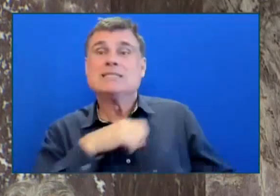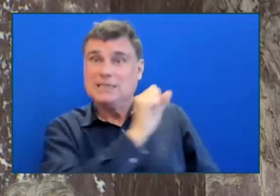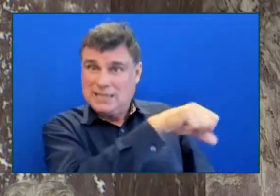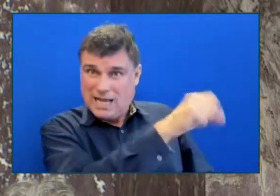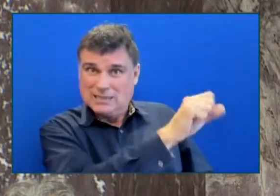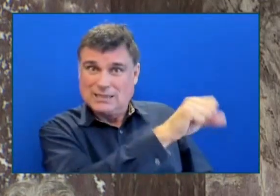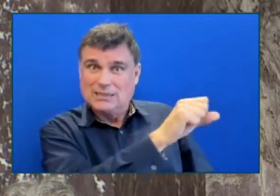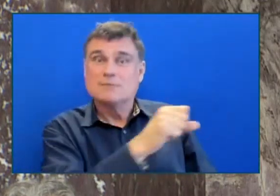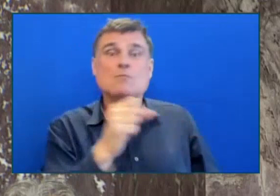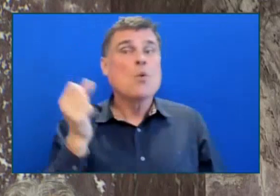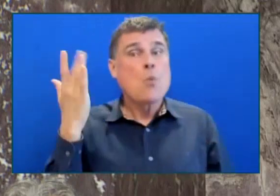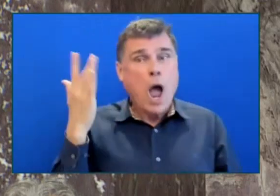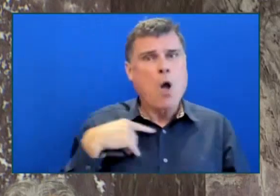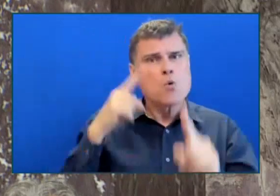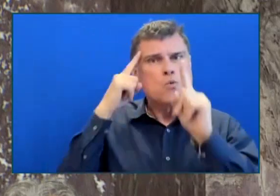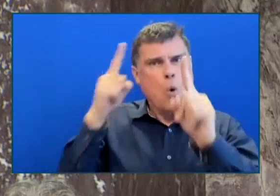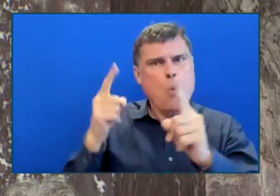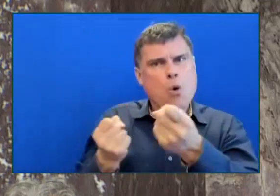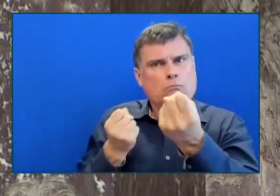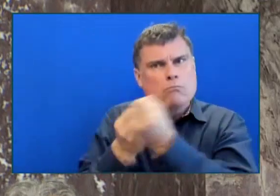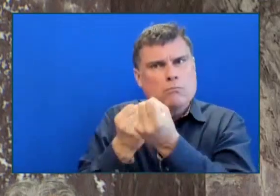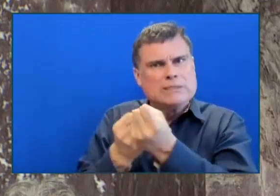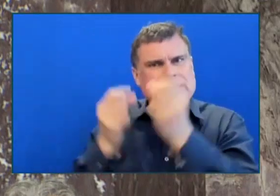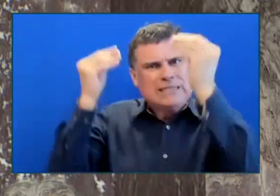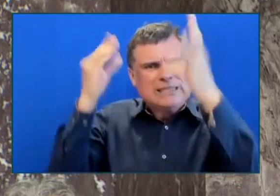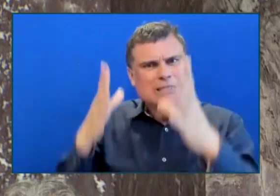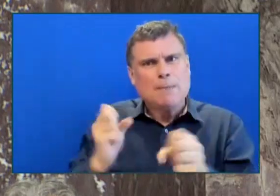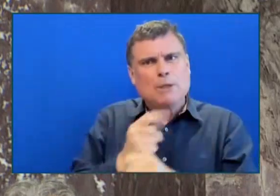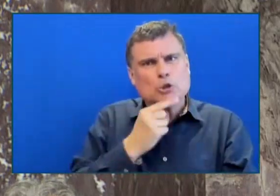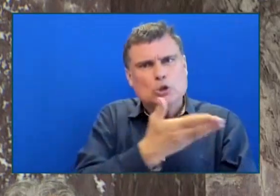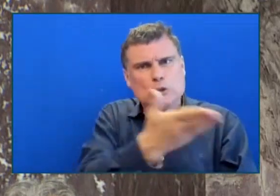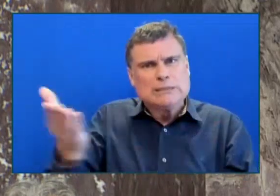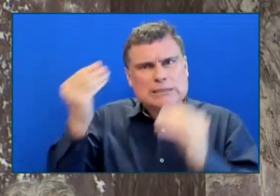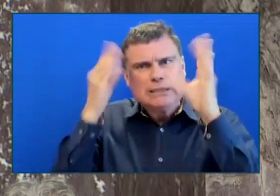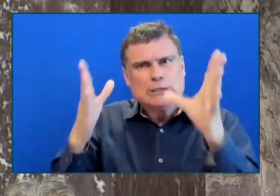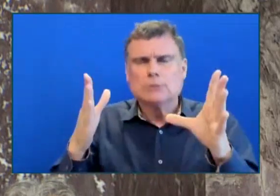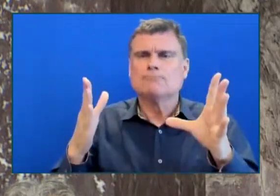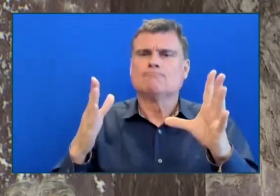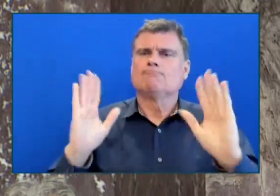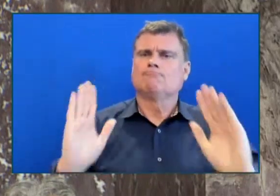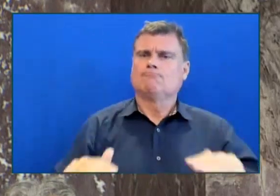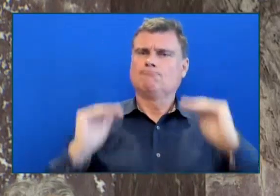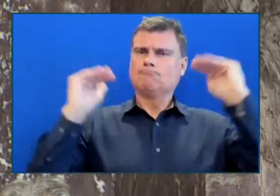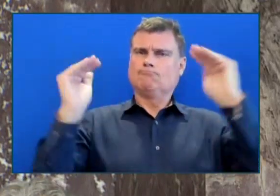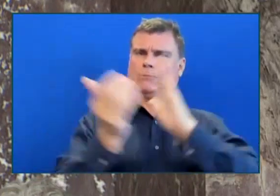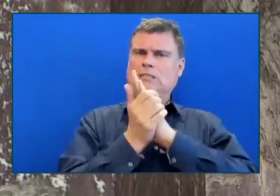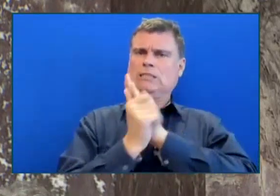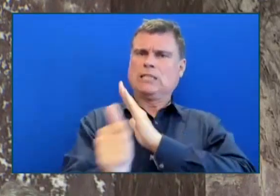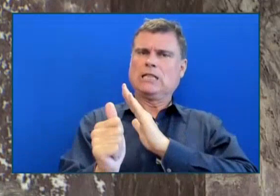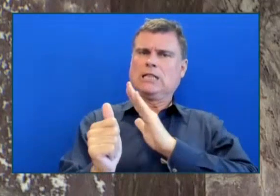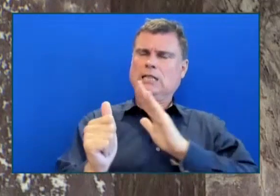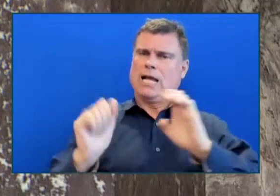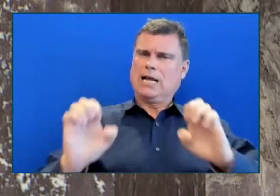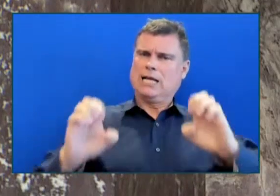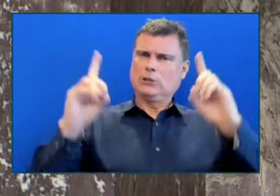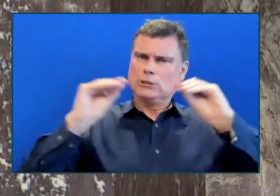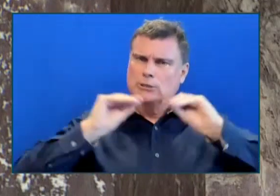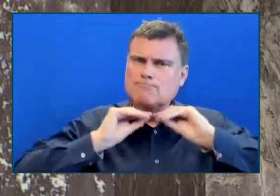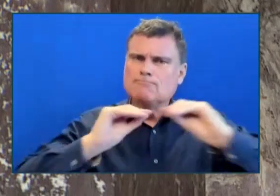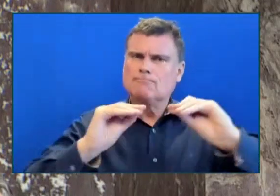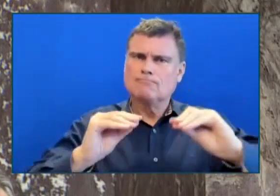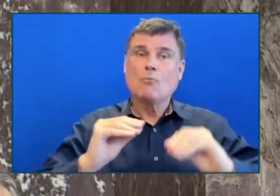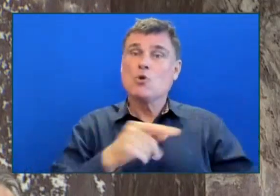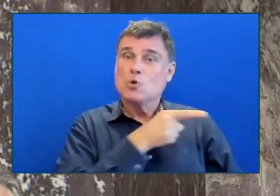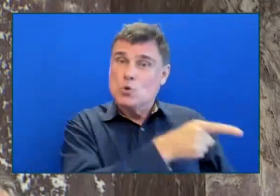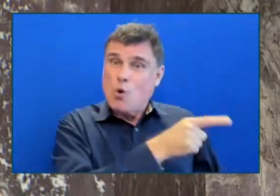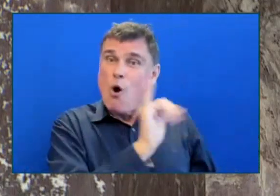we're able to provide the highest level of education. Now, the member will also know that when we formed government, we were the second worst